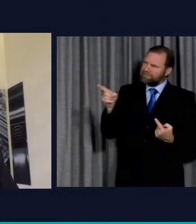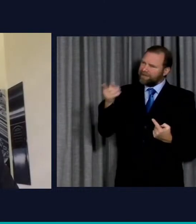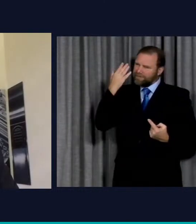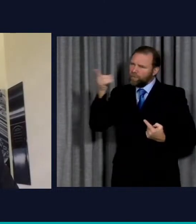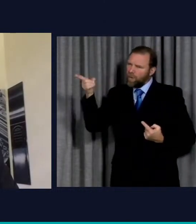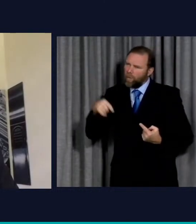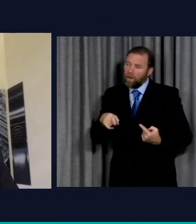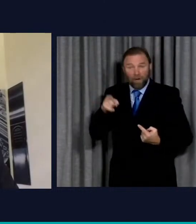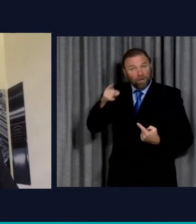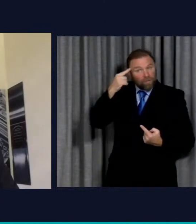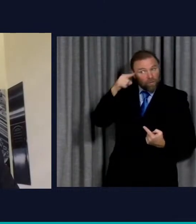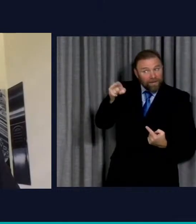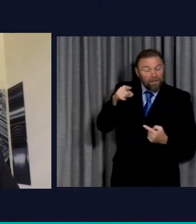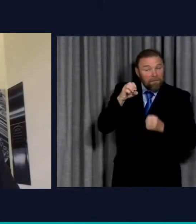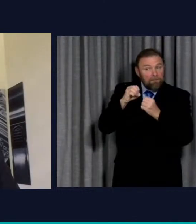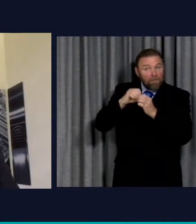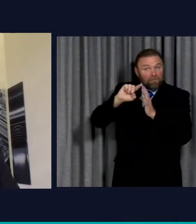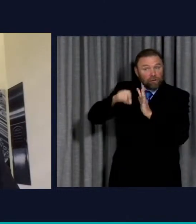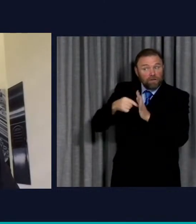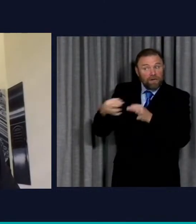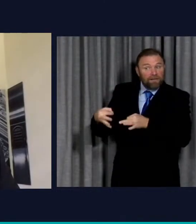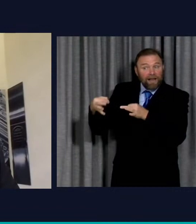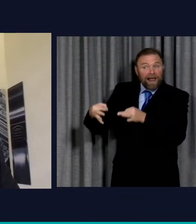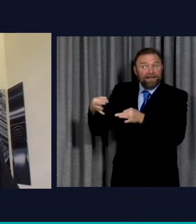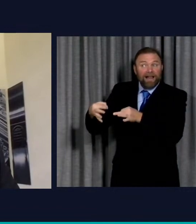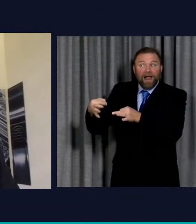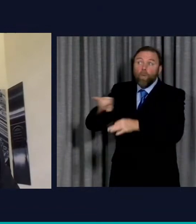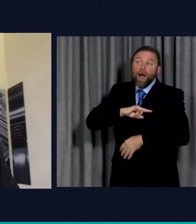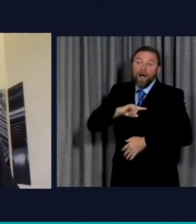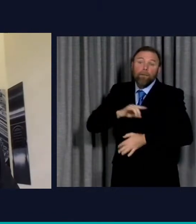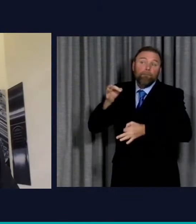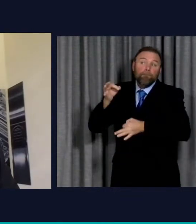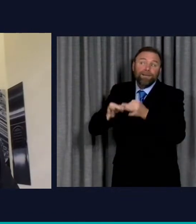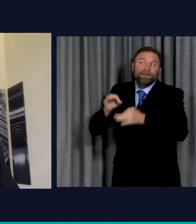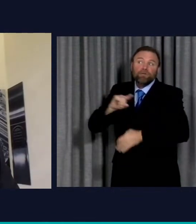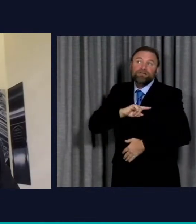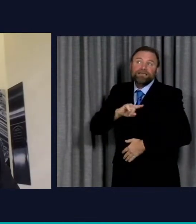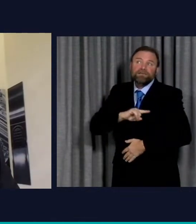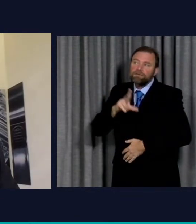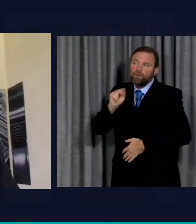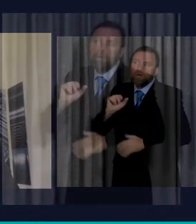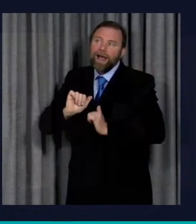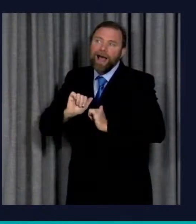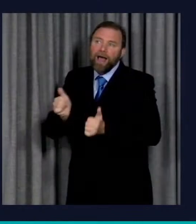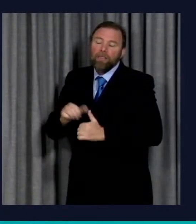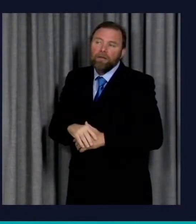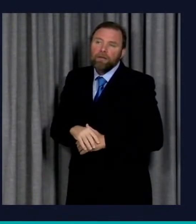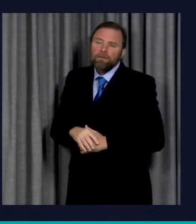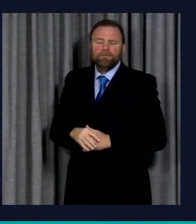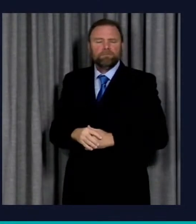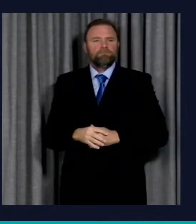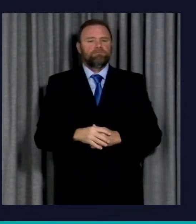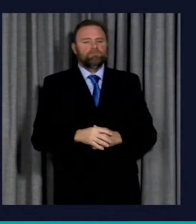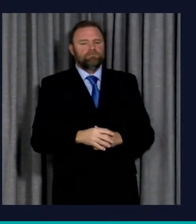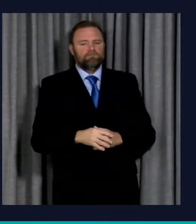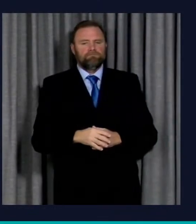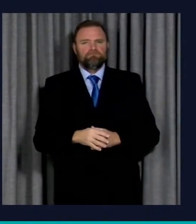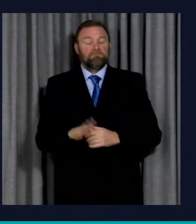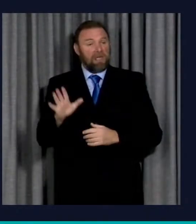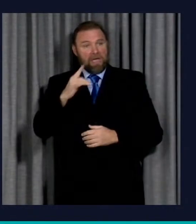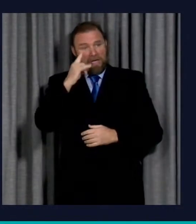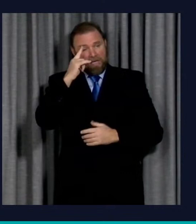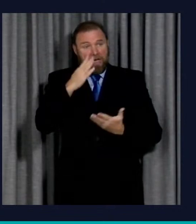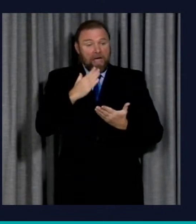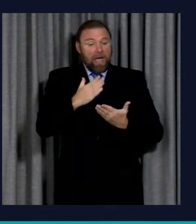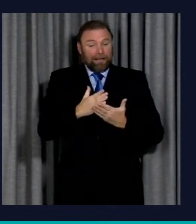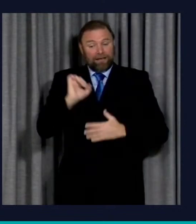Boris Johnson's delaying here is because of political reasons rather than health reasons? I believe the UK government sees all